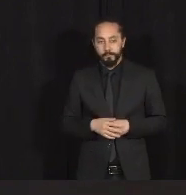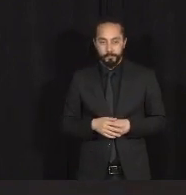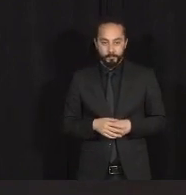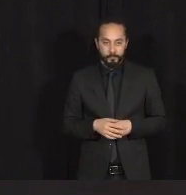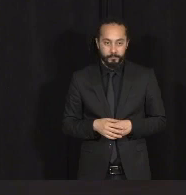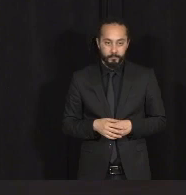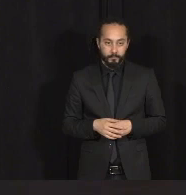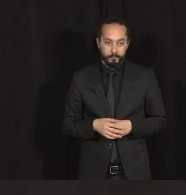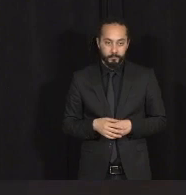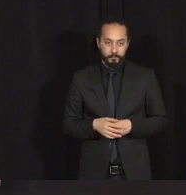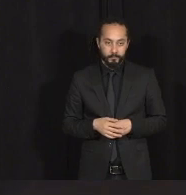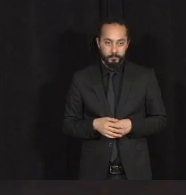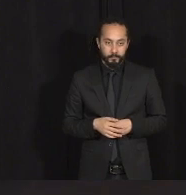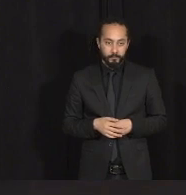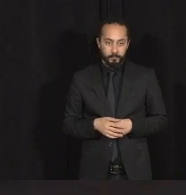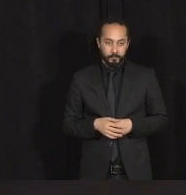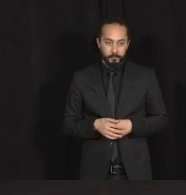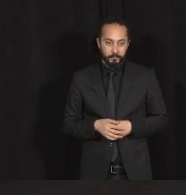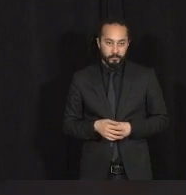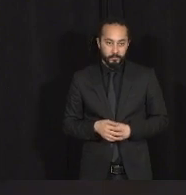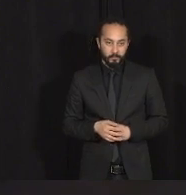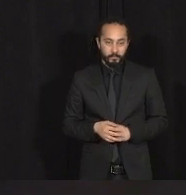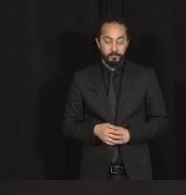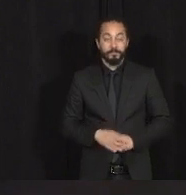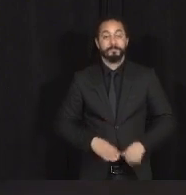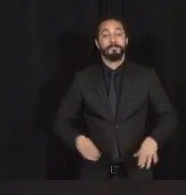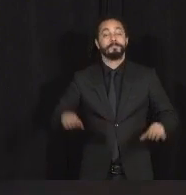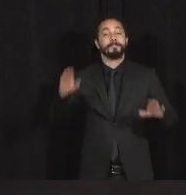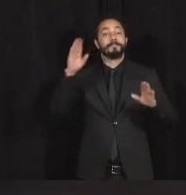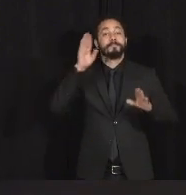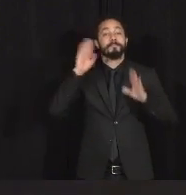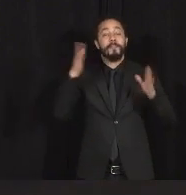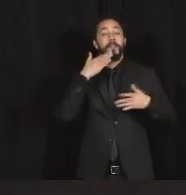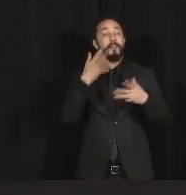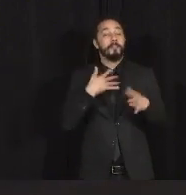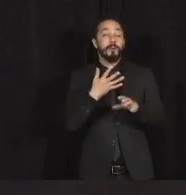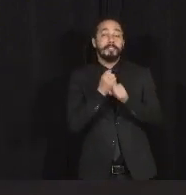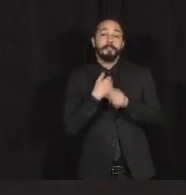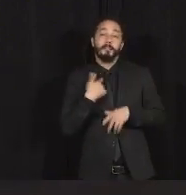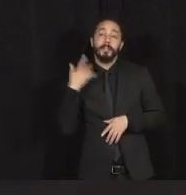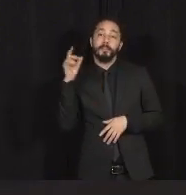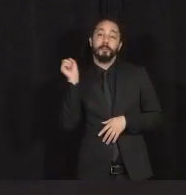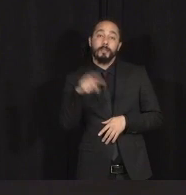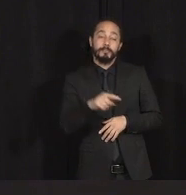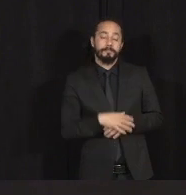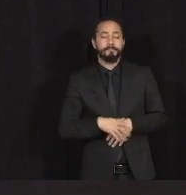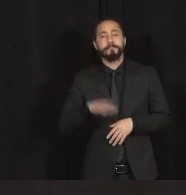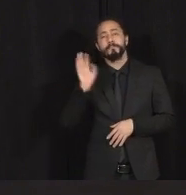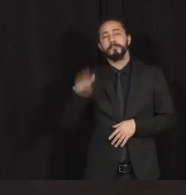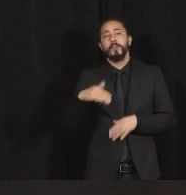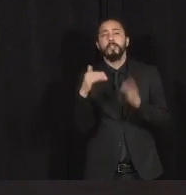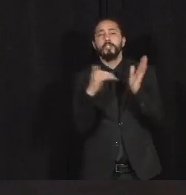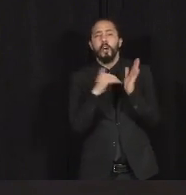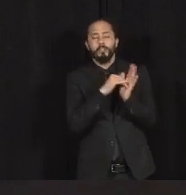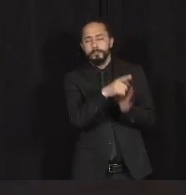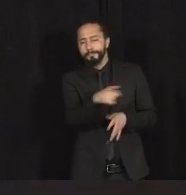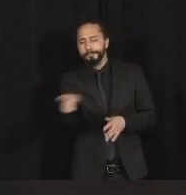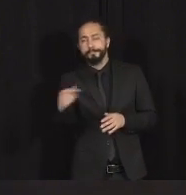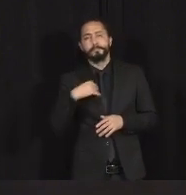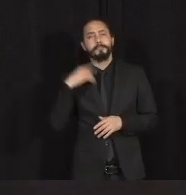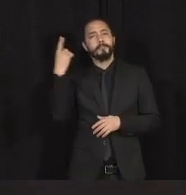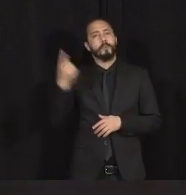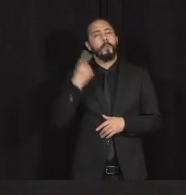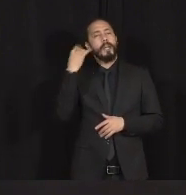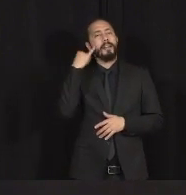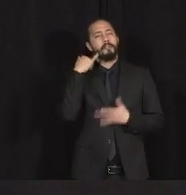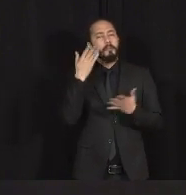Hi there. Thank you so much for taking my question. Doctors, I'm wondering if you can provide some guidance on this. When we consider that Toronto